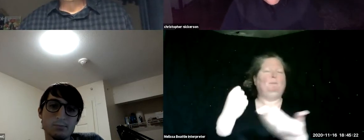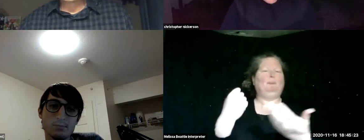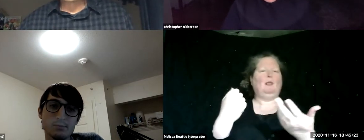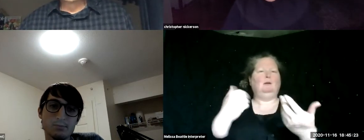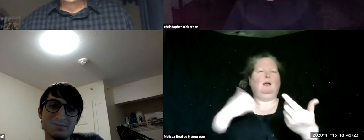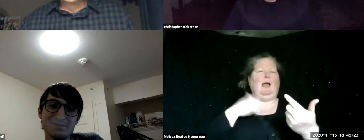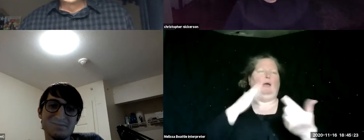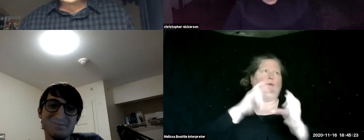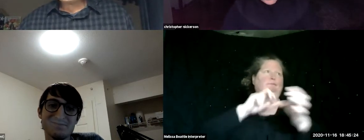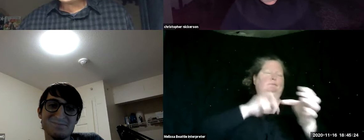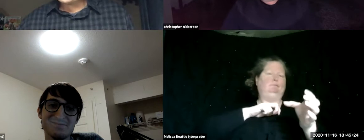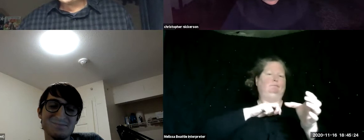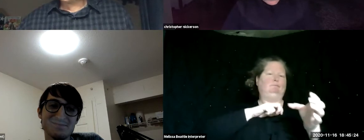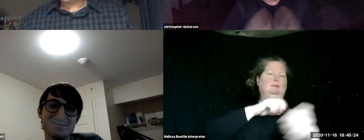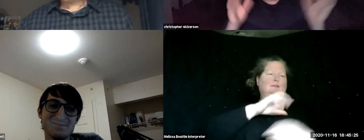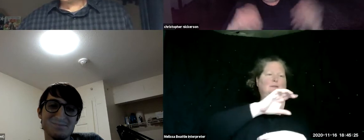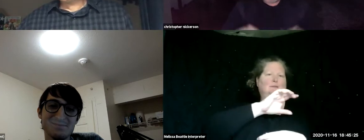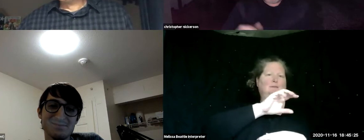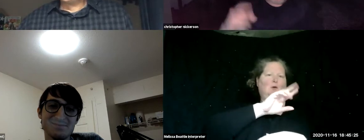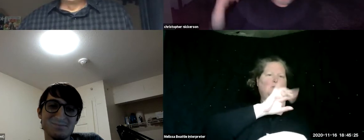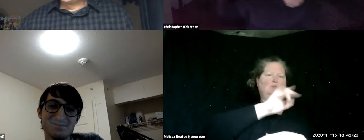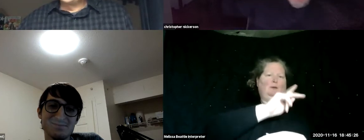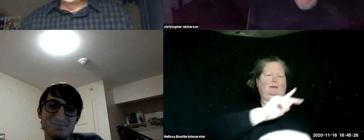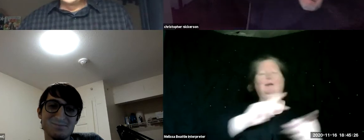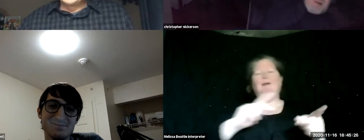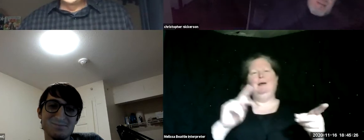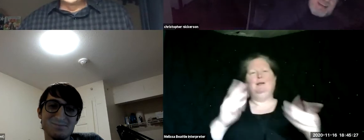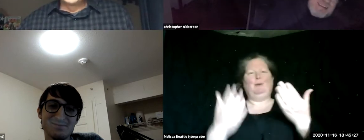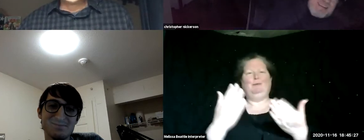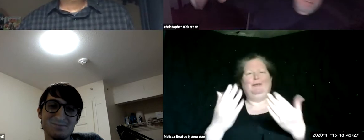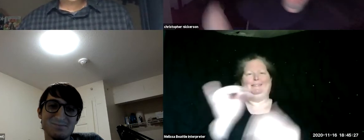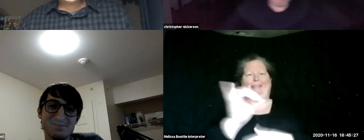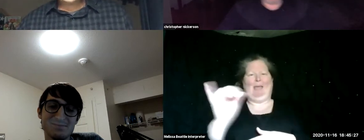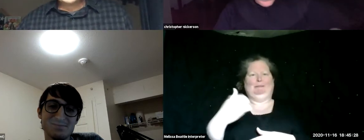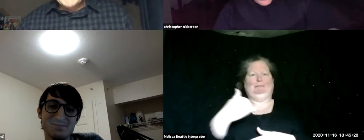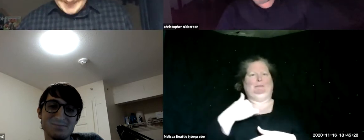soapbox for a bit here. I'm sure it's the same soapbox that I have back, right back here.